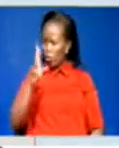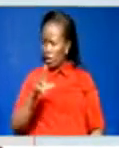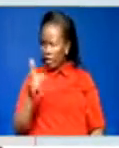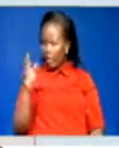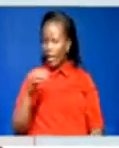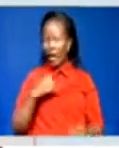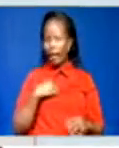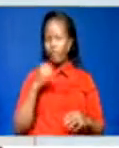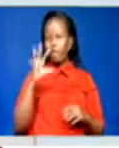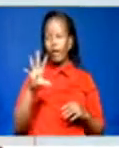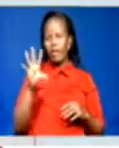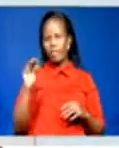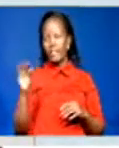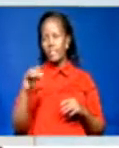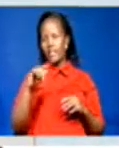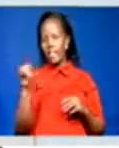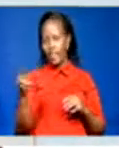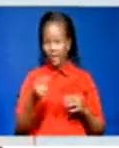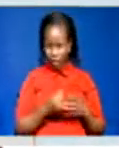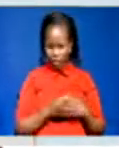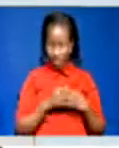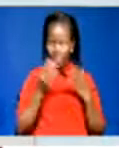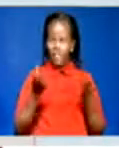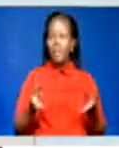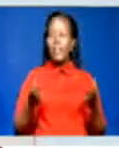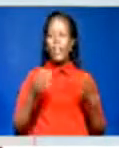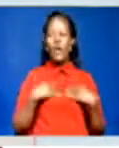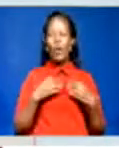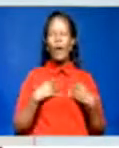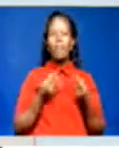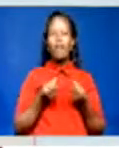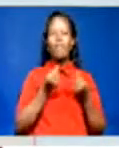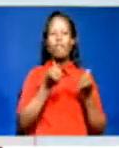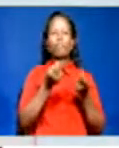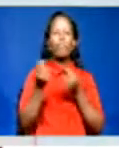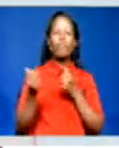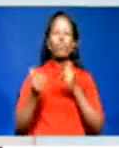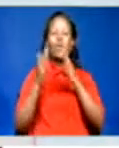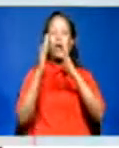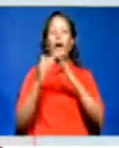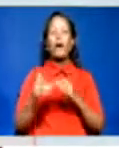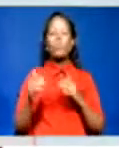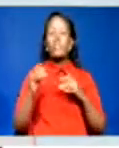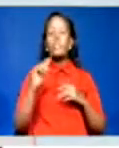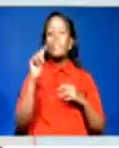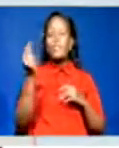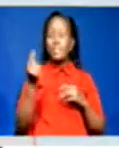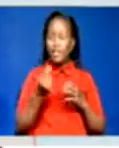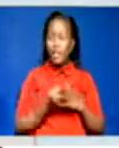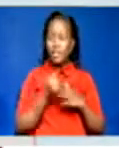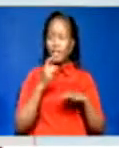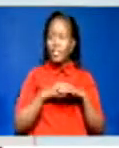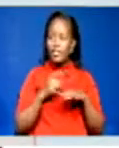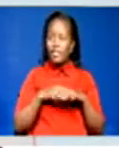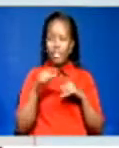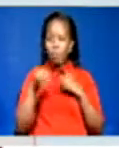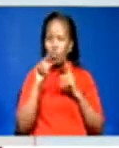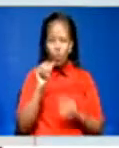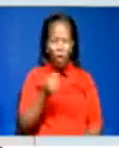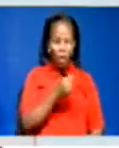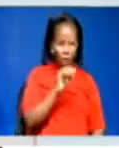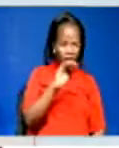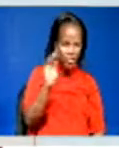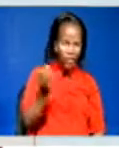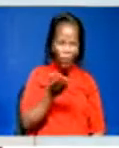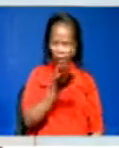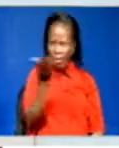have a huge shortage of housing in Kenya. If you go to the street today, maybe one out of 10